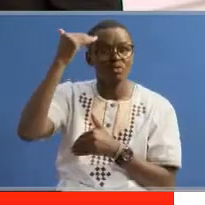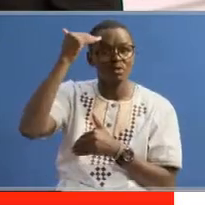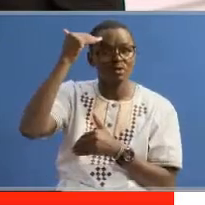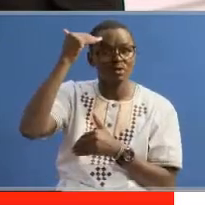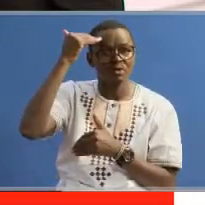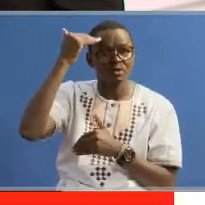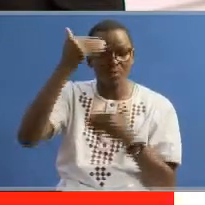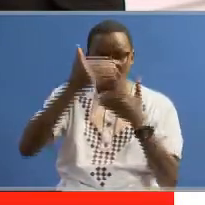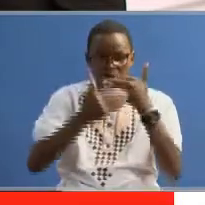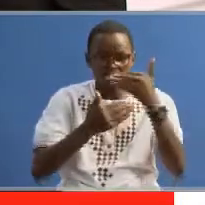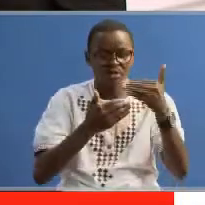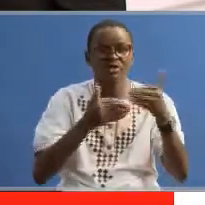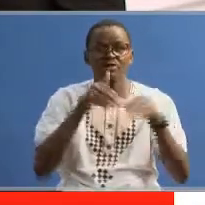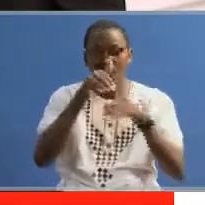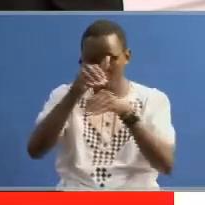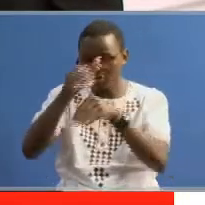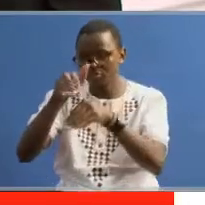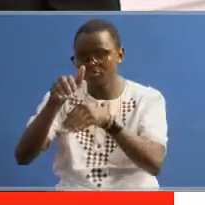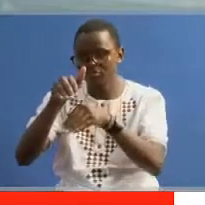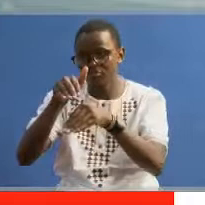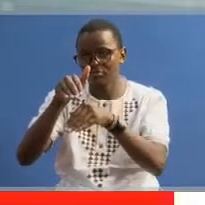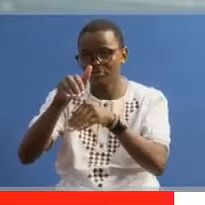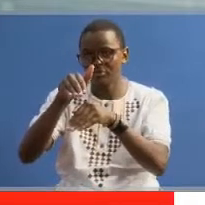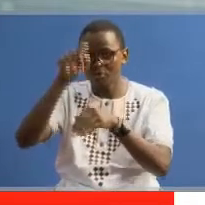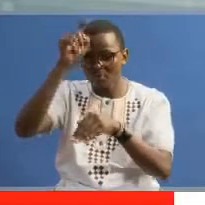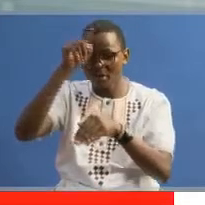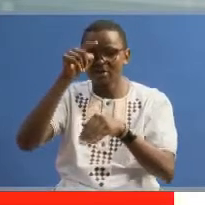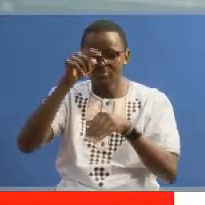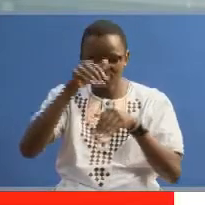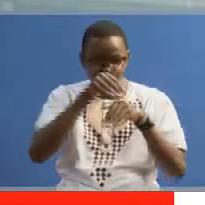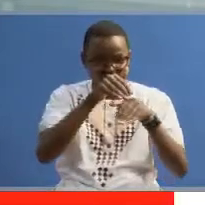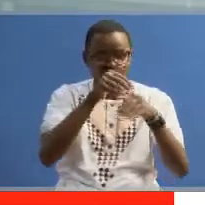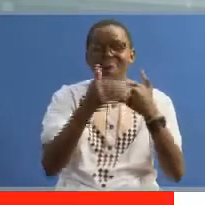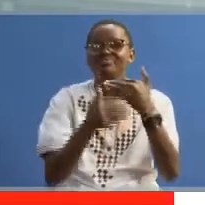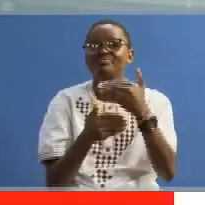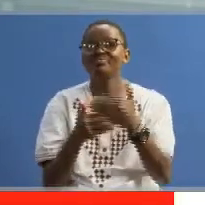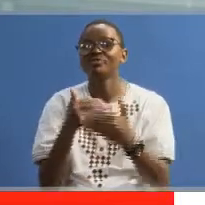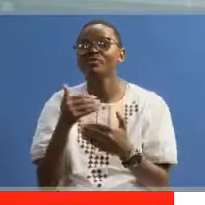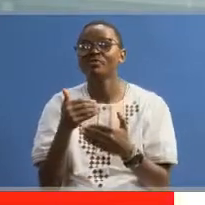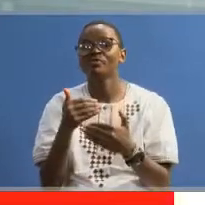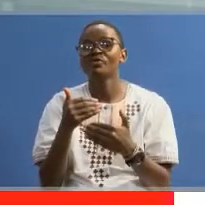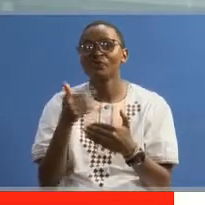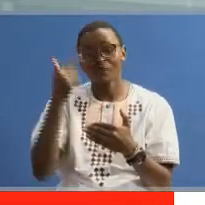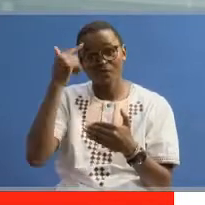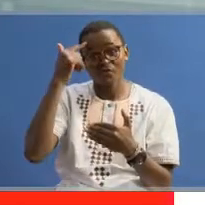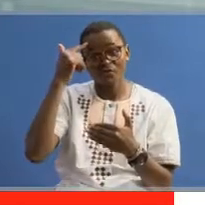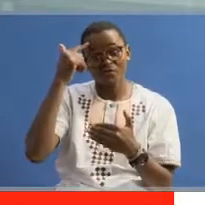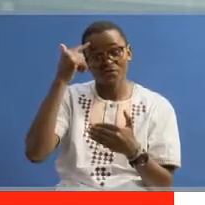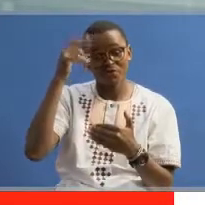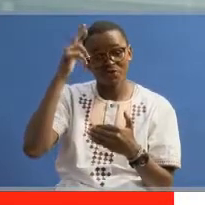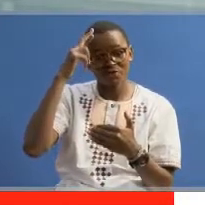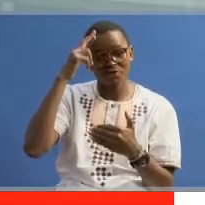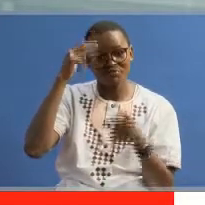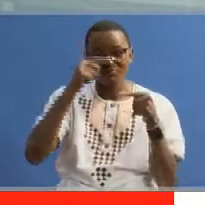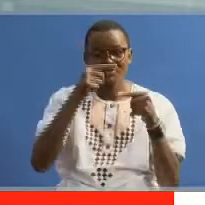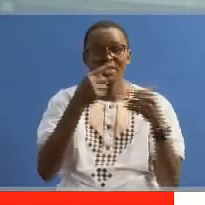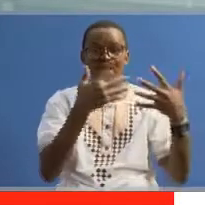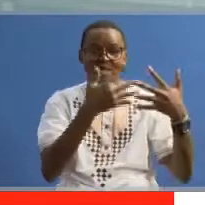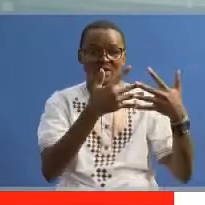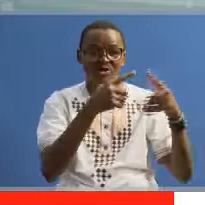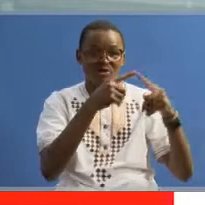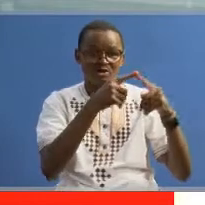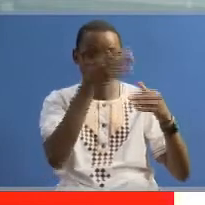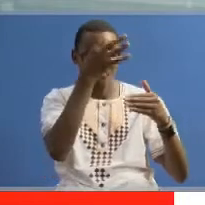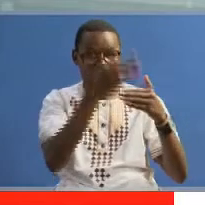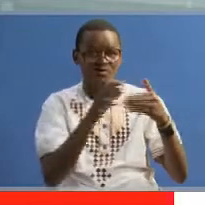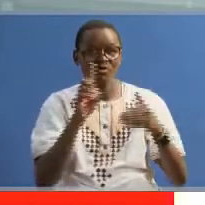right. due process and is followed. We appear to be following due yes, process. Due process. I'm using the word appear for yes. obvious reasons that we've not seen any prosecutions to finality